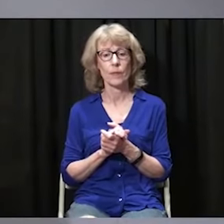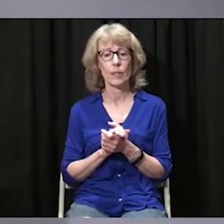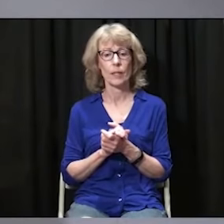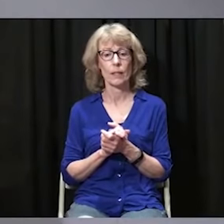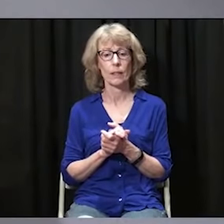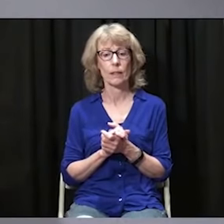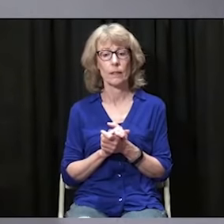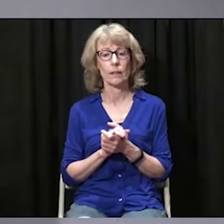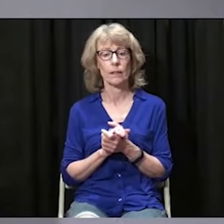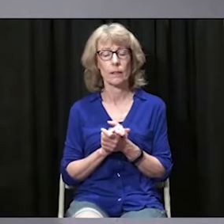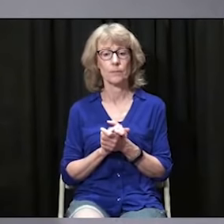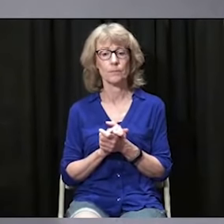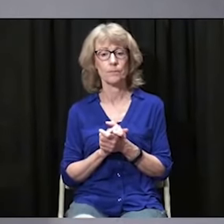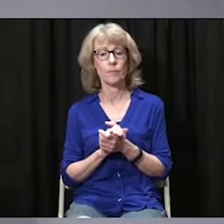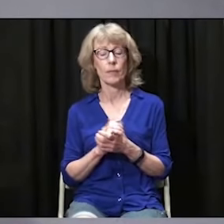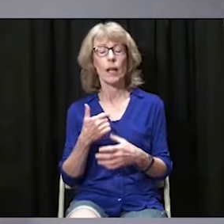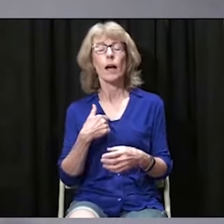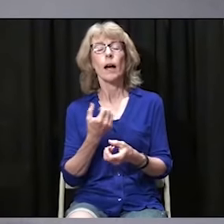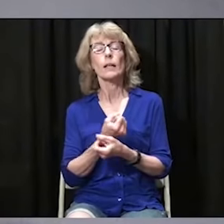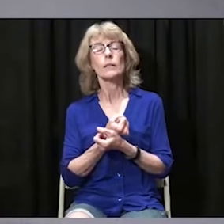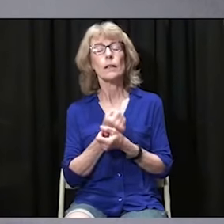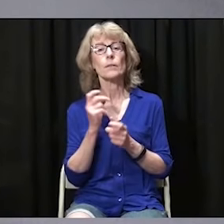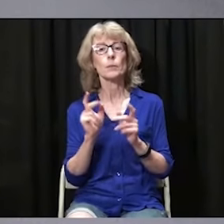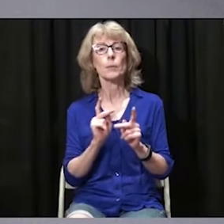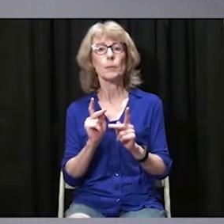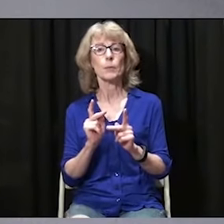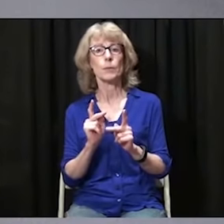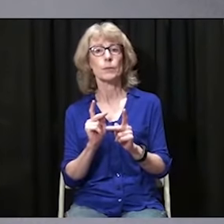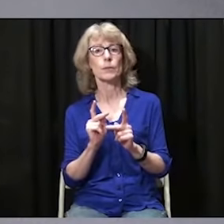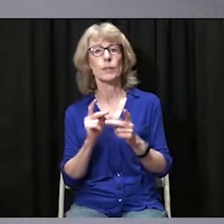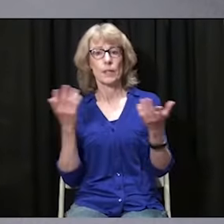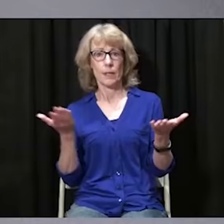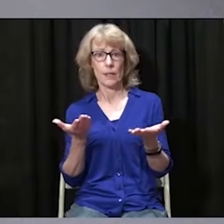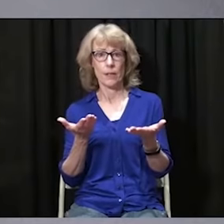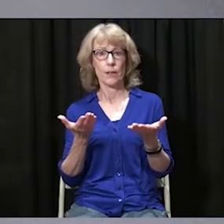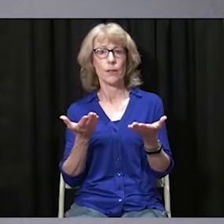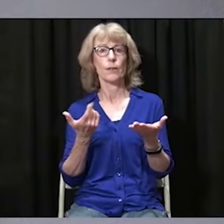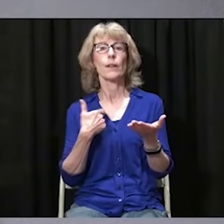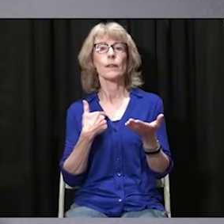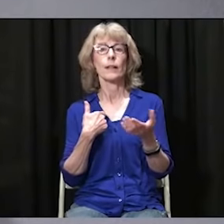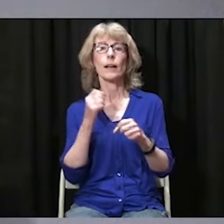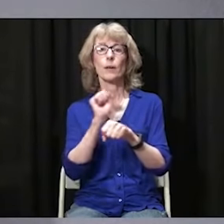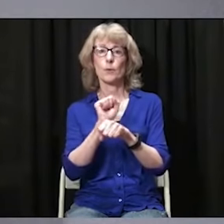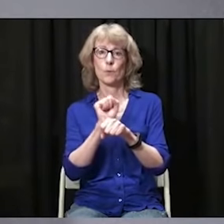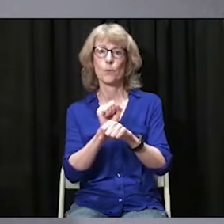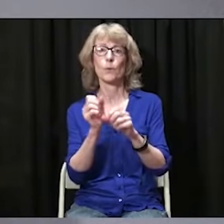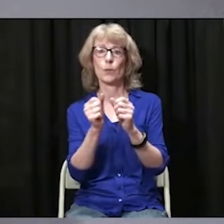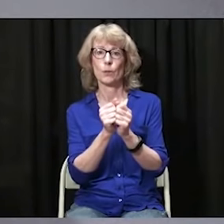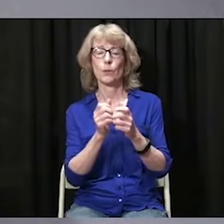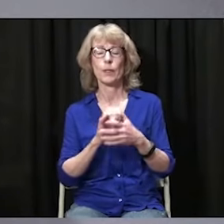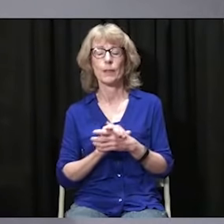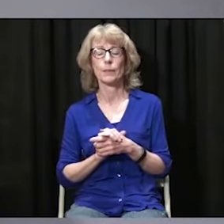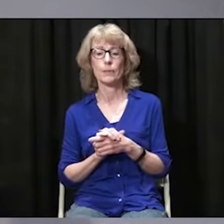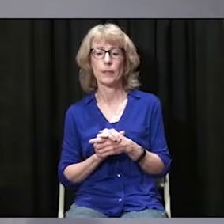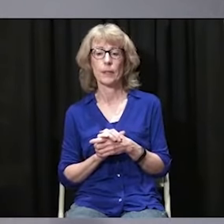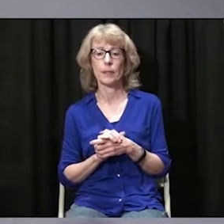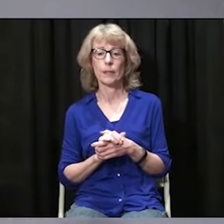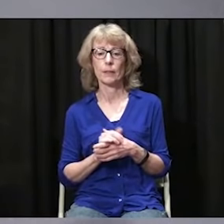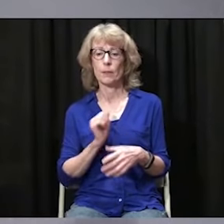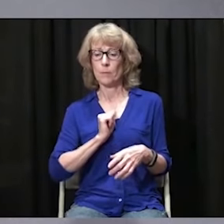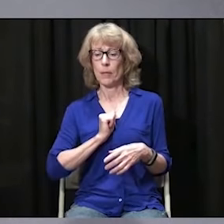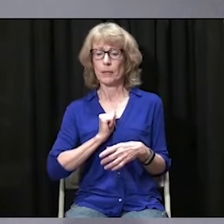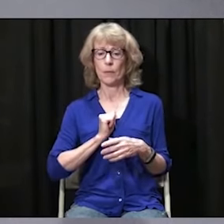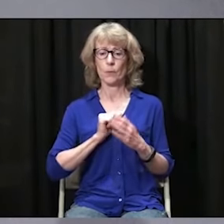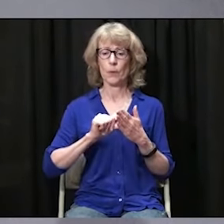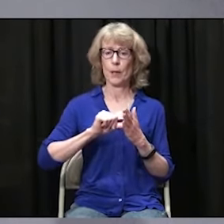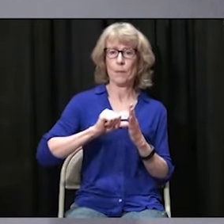every single one of them. The staff at this church family is just absolutely incredible. And so I was super impressed by two of